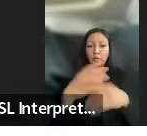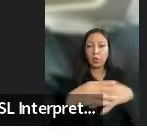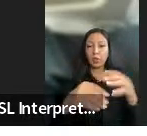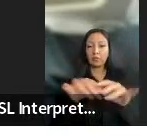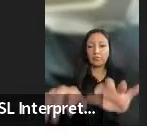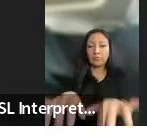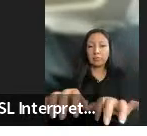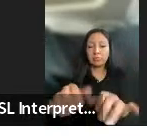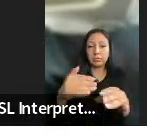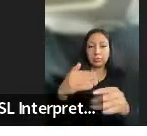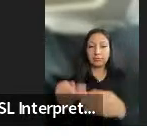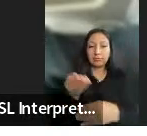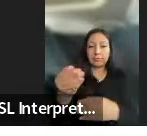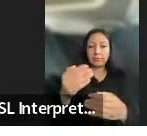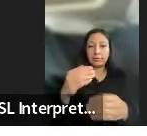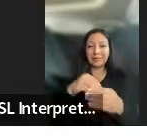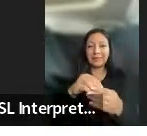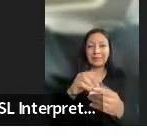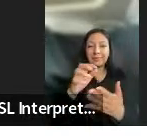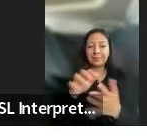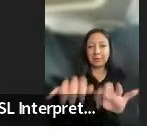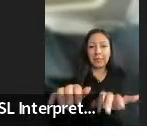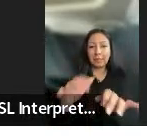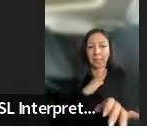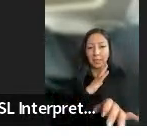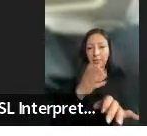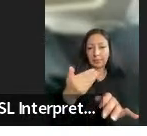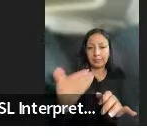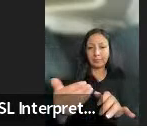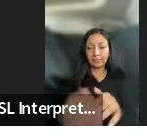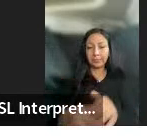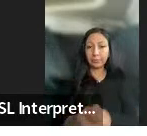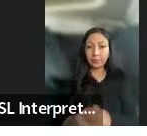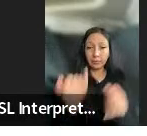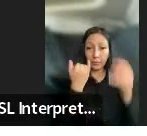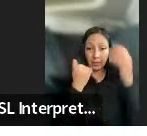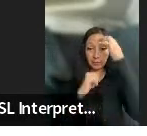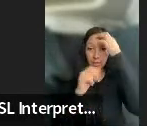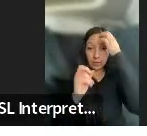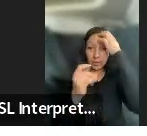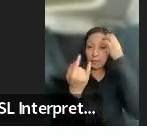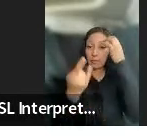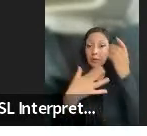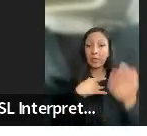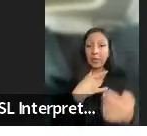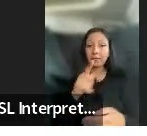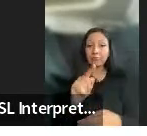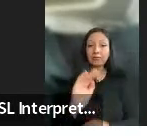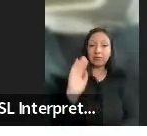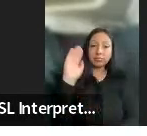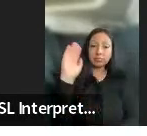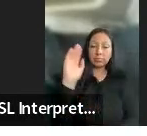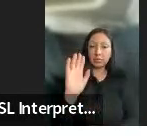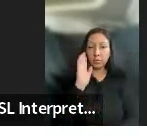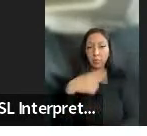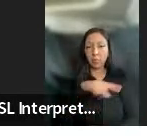submitting questions in writing, please do that. Otherwise, if you would like to raise your hand, we